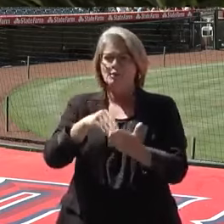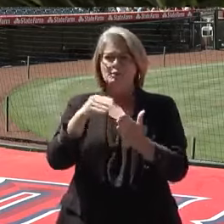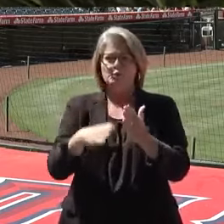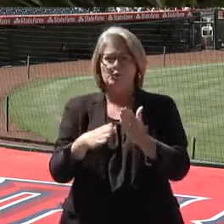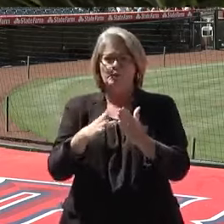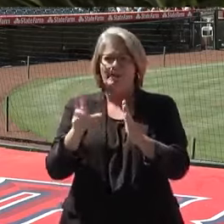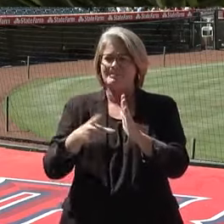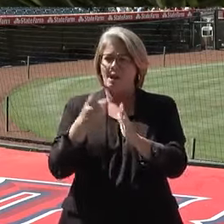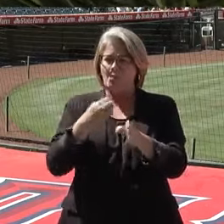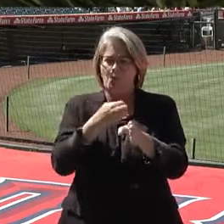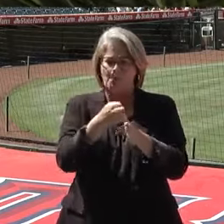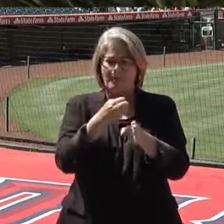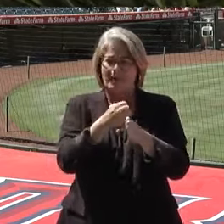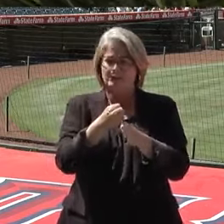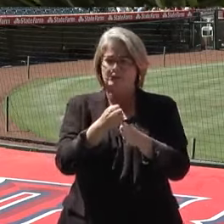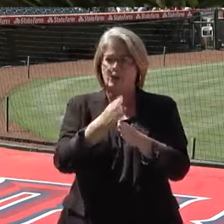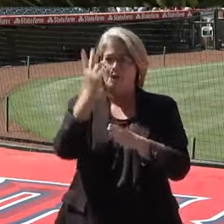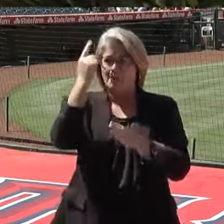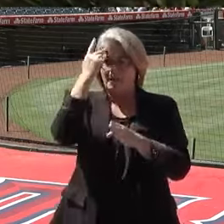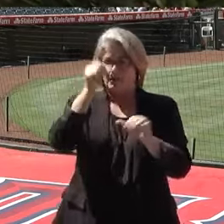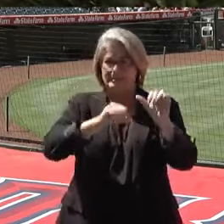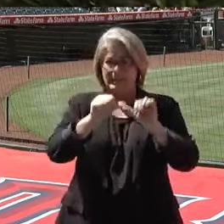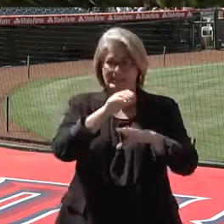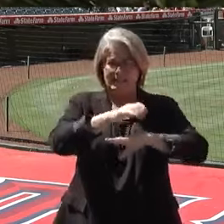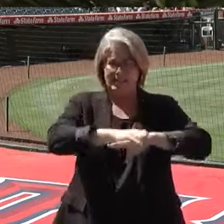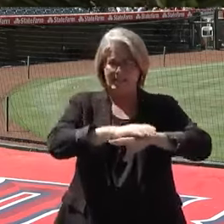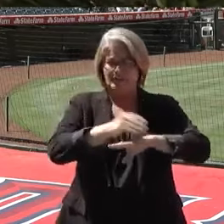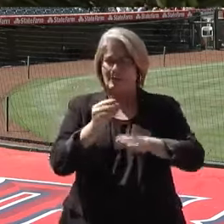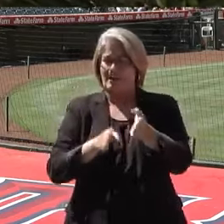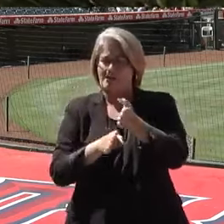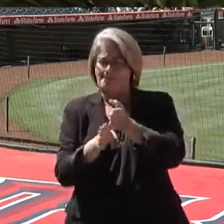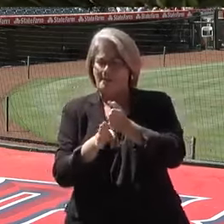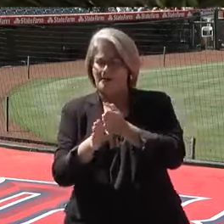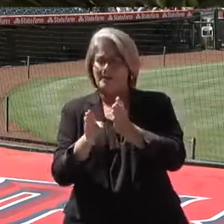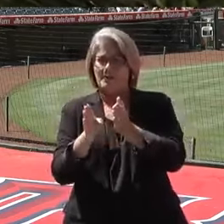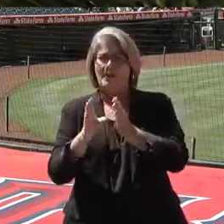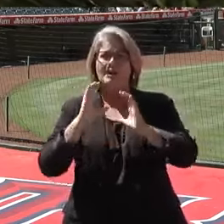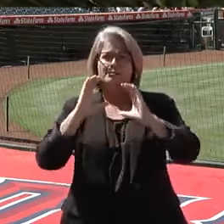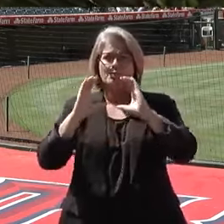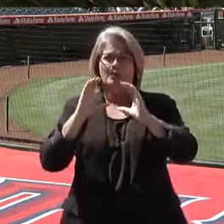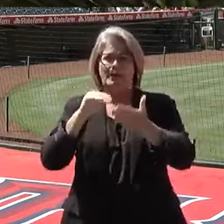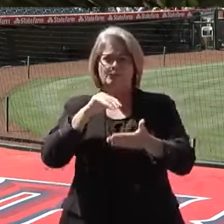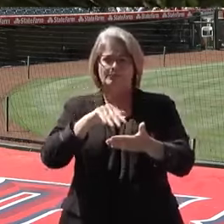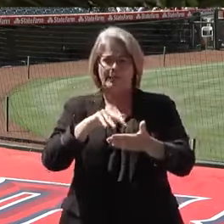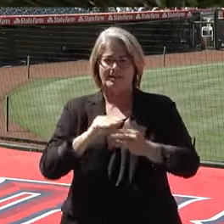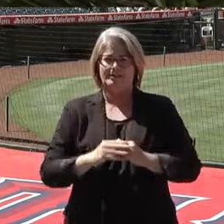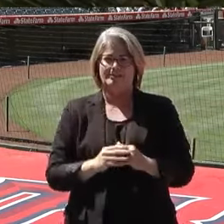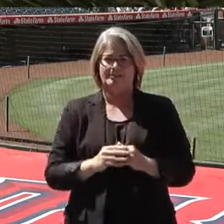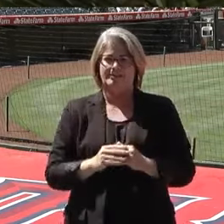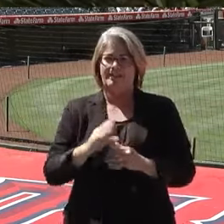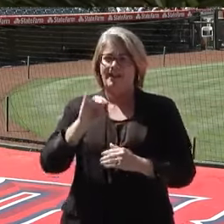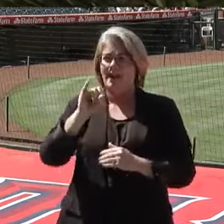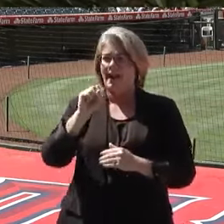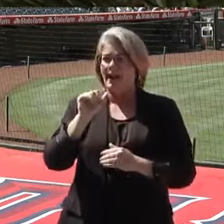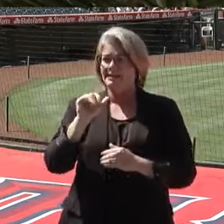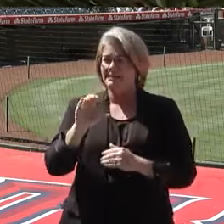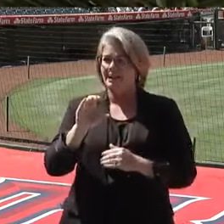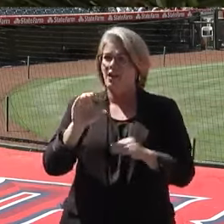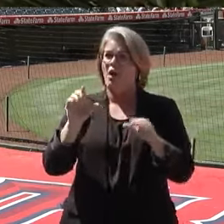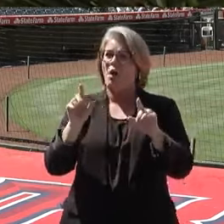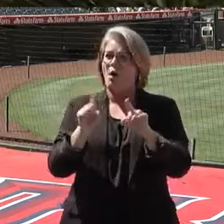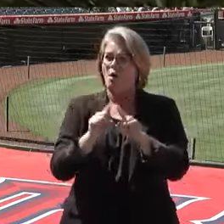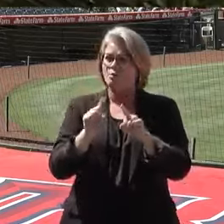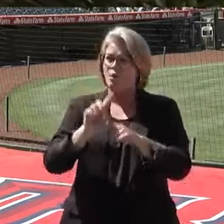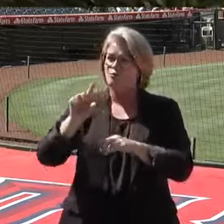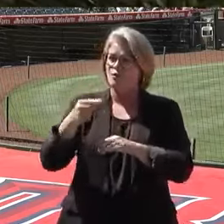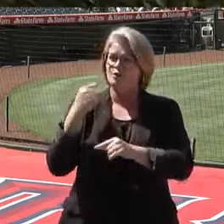and English with a minor in communication studies. Isaac is also a first generation student, like so many of us here